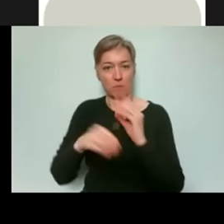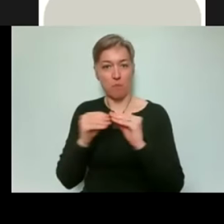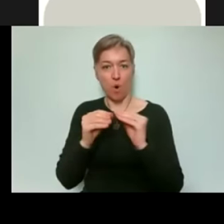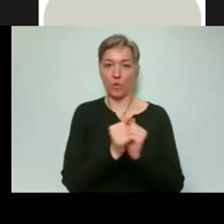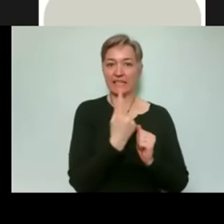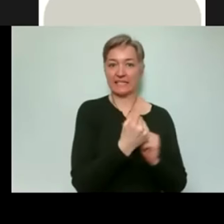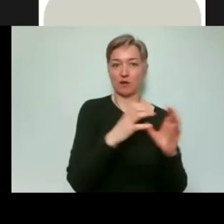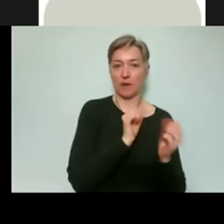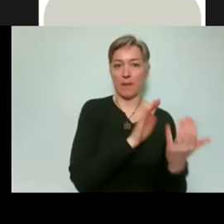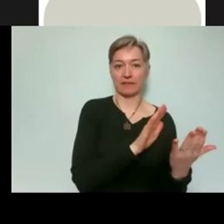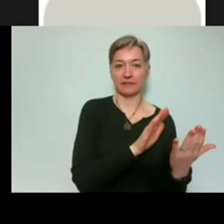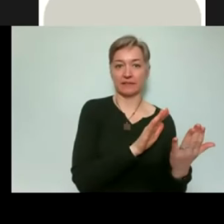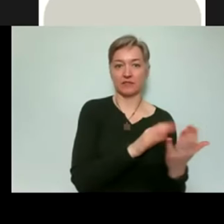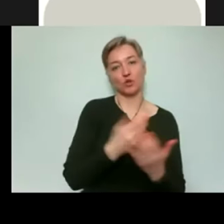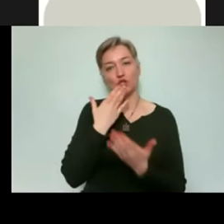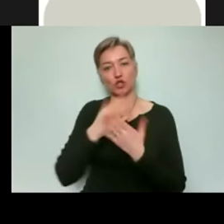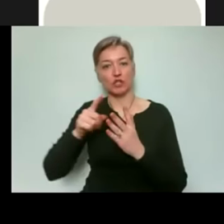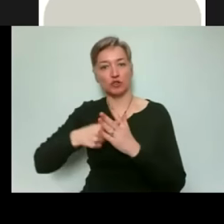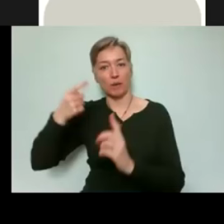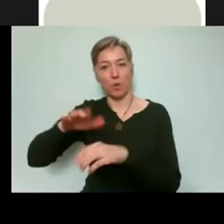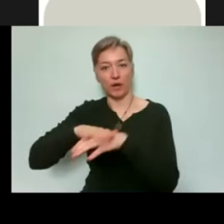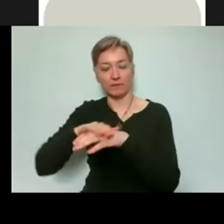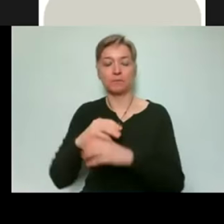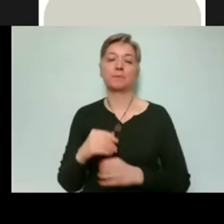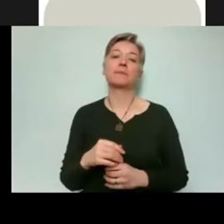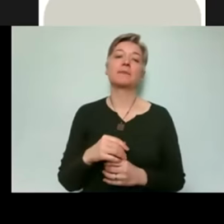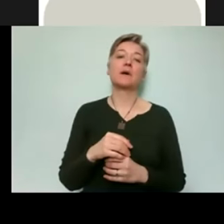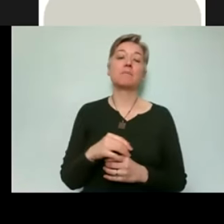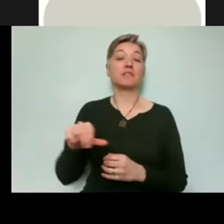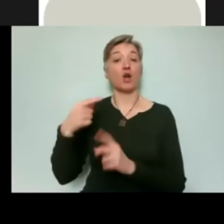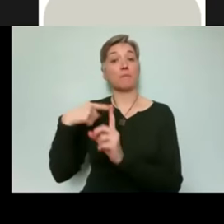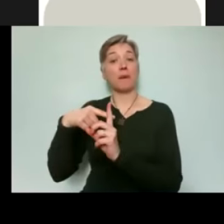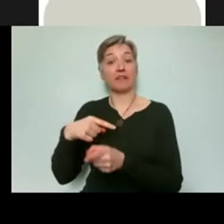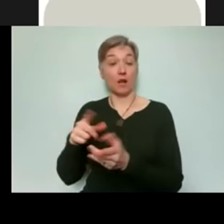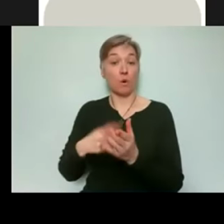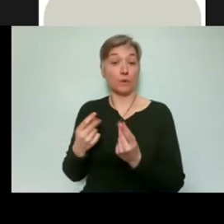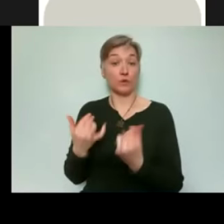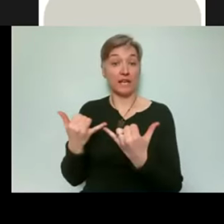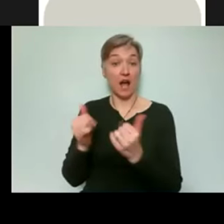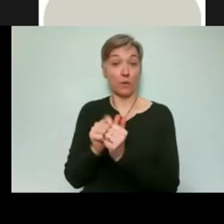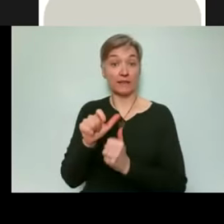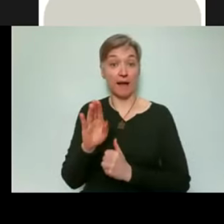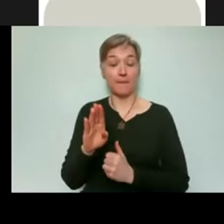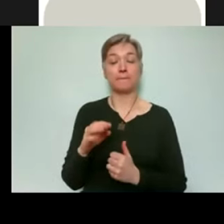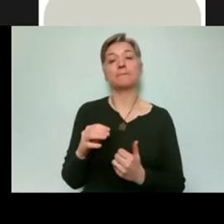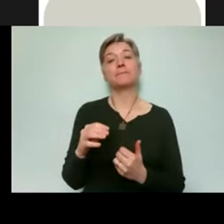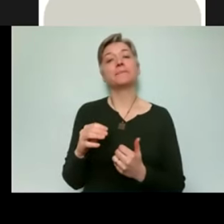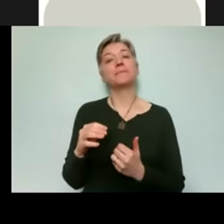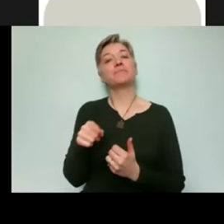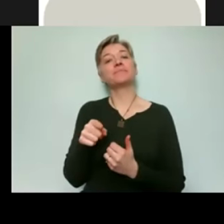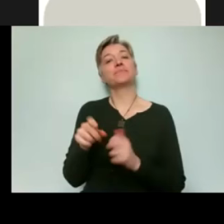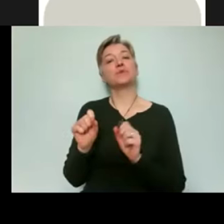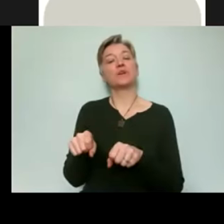cell method. But the other big win of wide field imaging and what we're really doing now in the lab is that it allows you